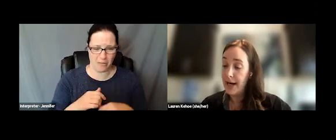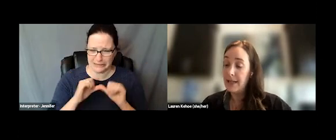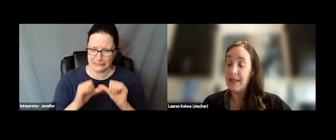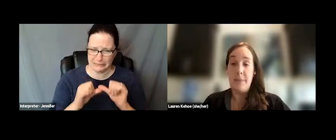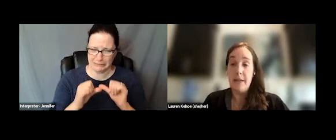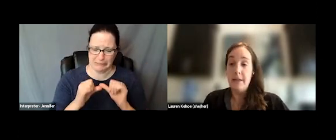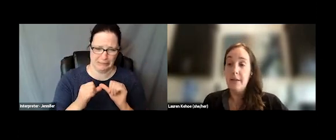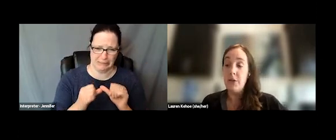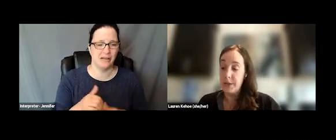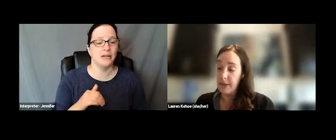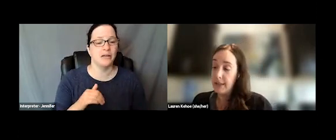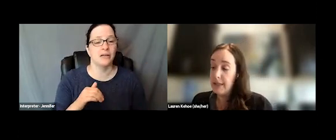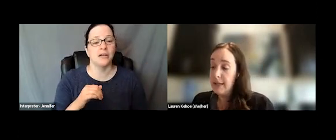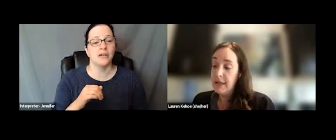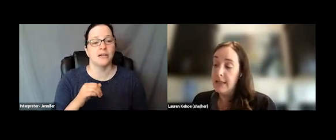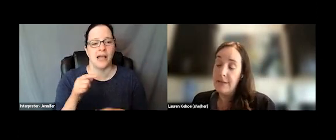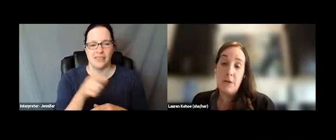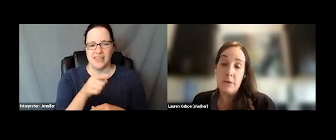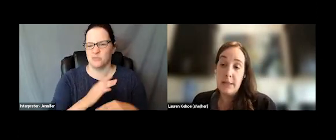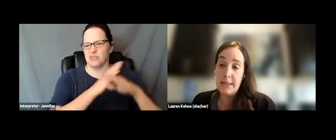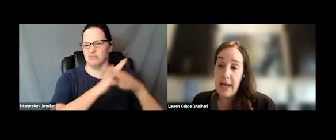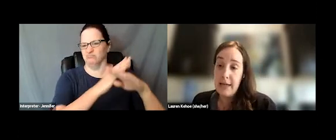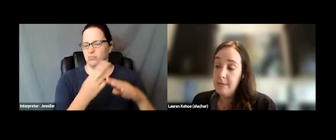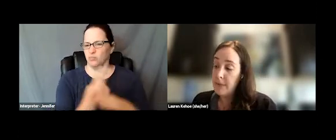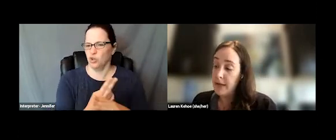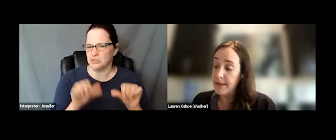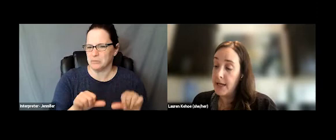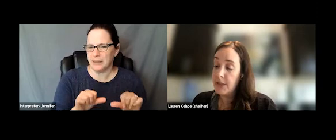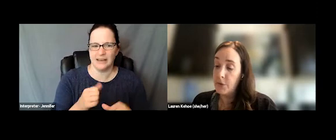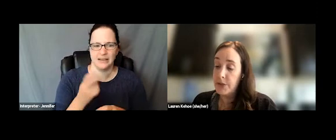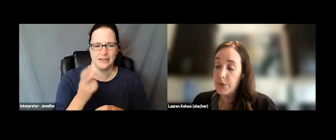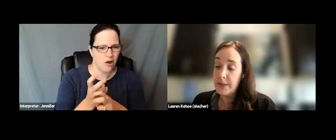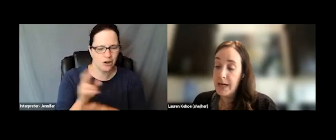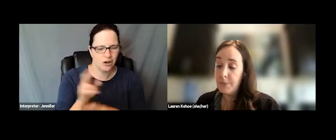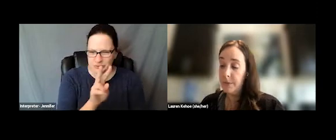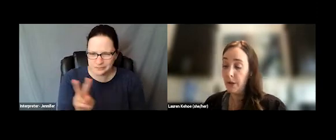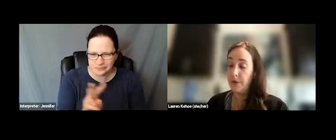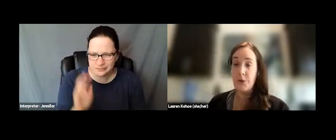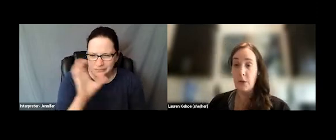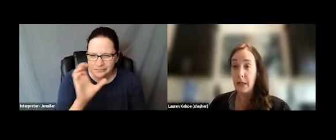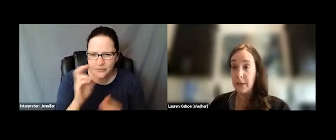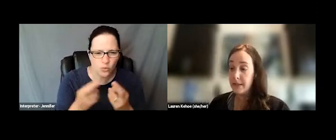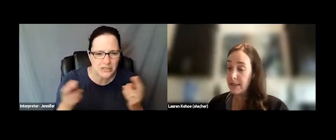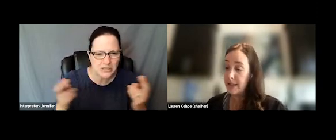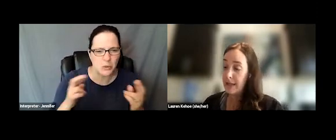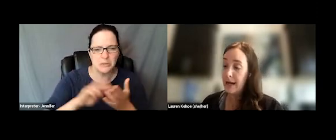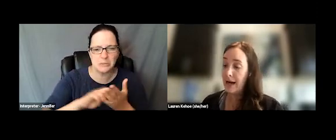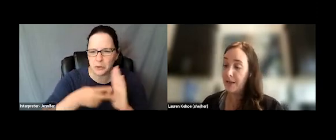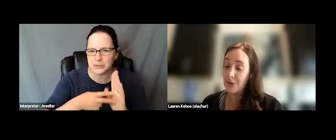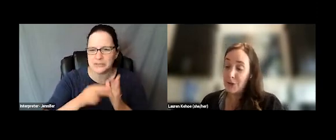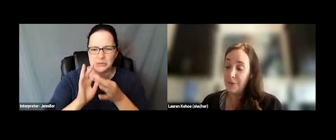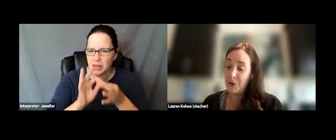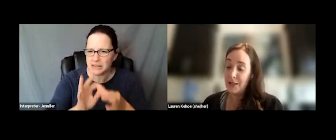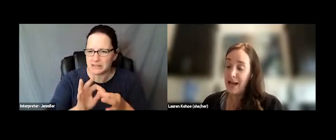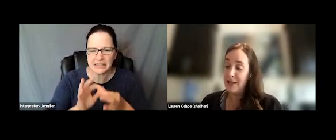the design inhibited usability. It is difficult to scan and assess for resource type, purpose, or relevancy.